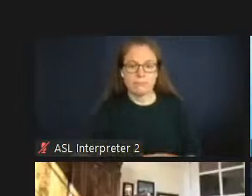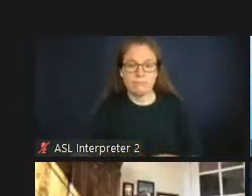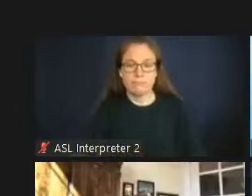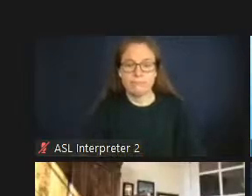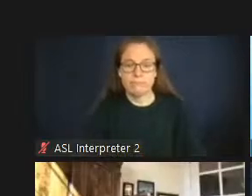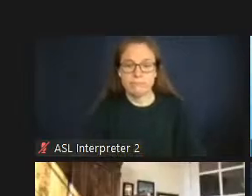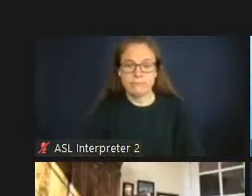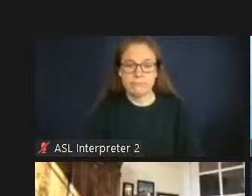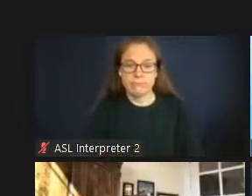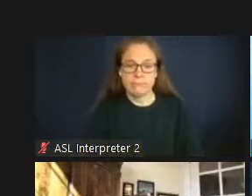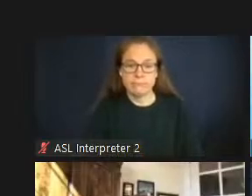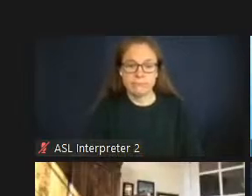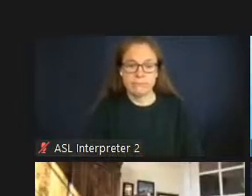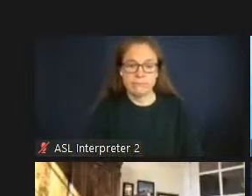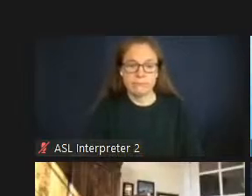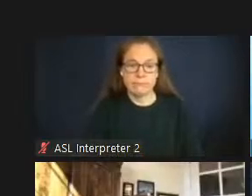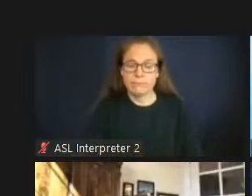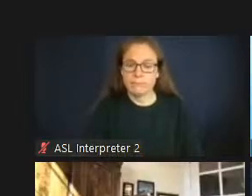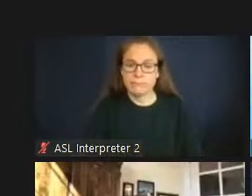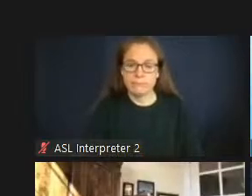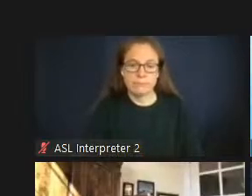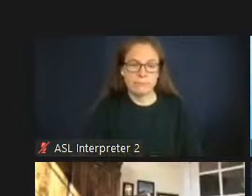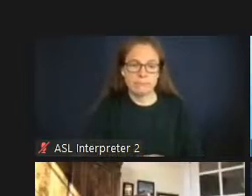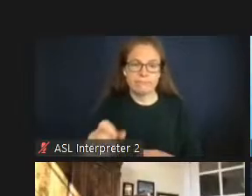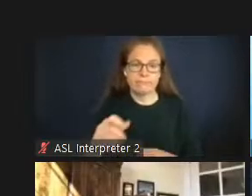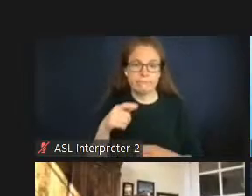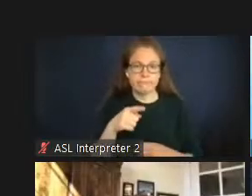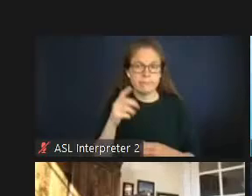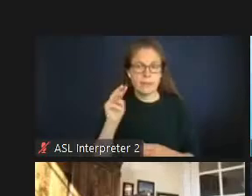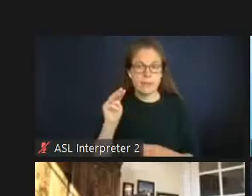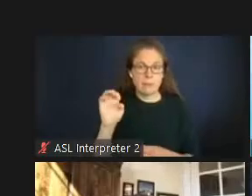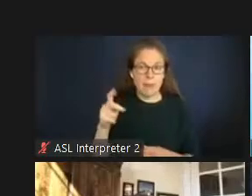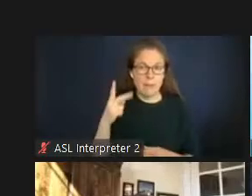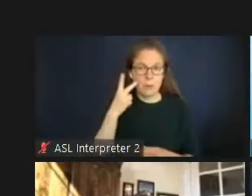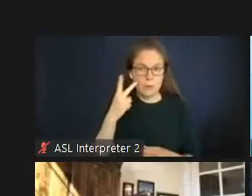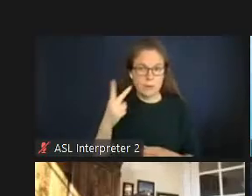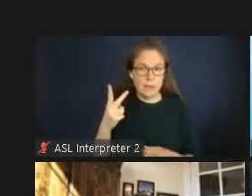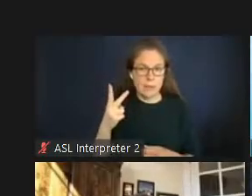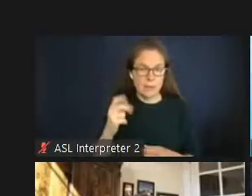And this map is just another way of depicting that. I think there might be